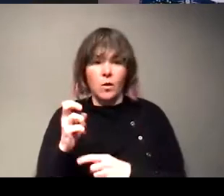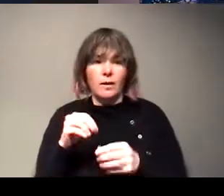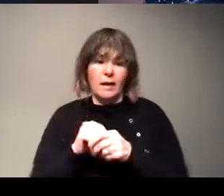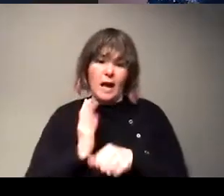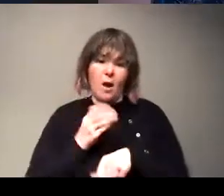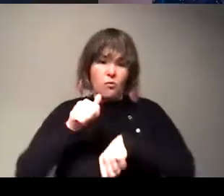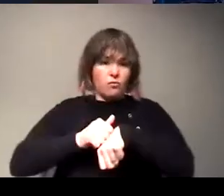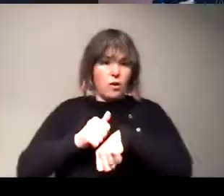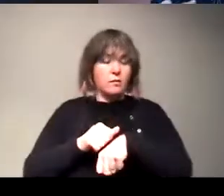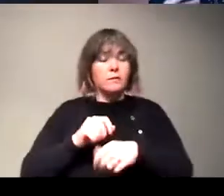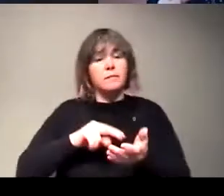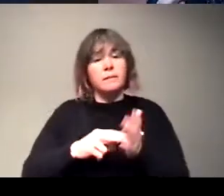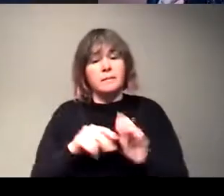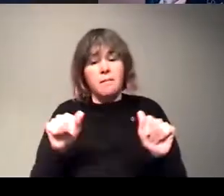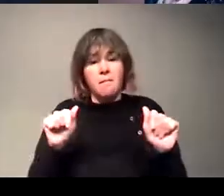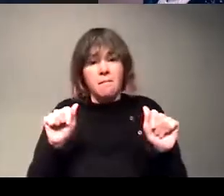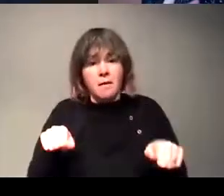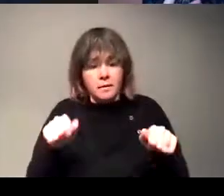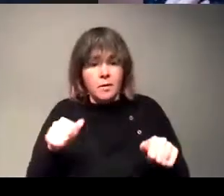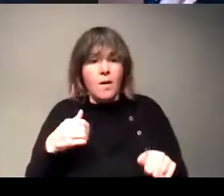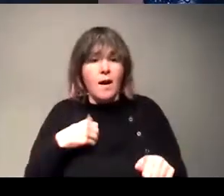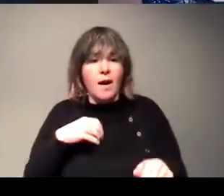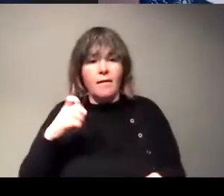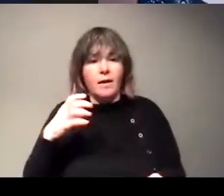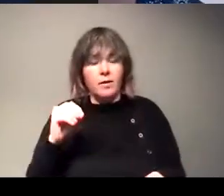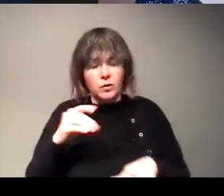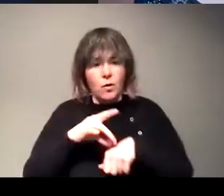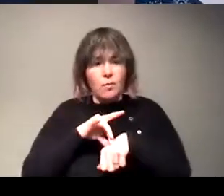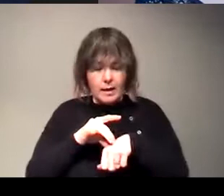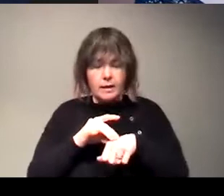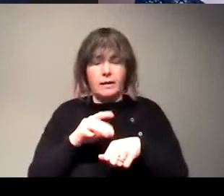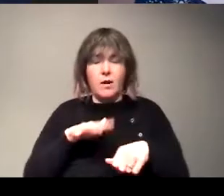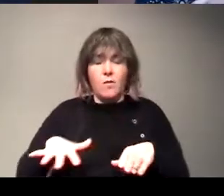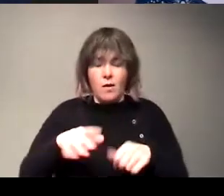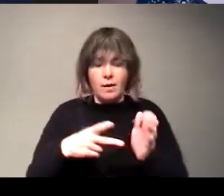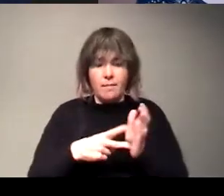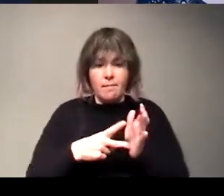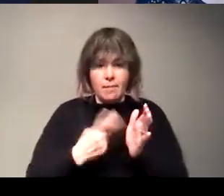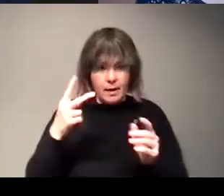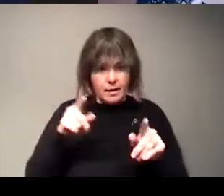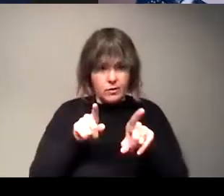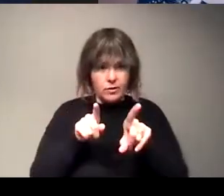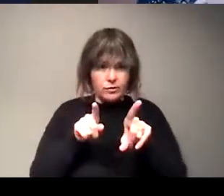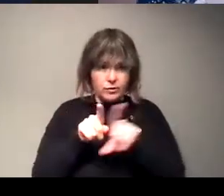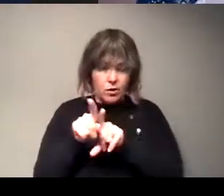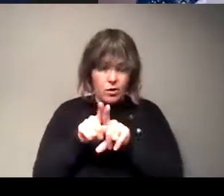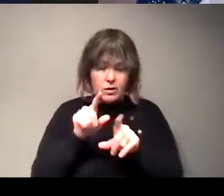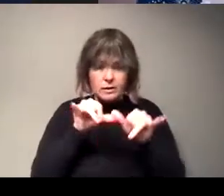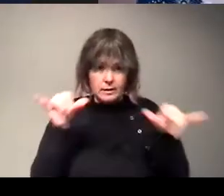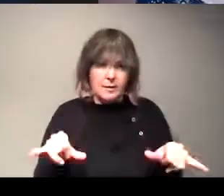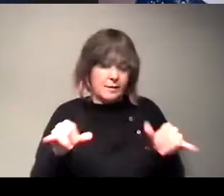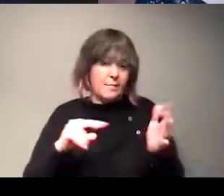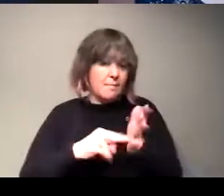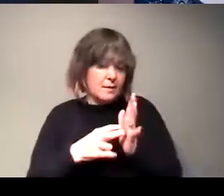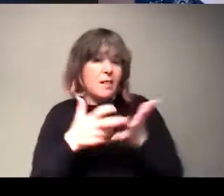it's quite plausible that you could have like an exoplanet around a binary star system that has a high silicate content. So you could have lots of